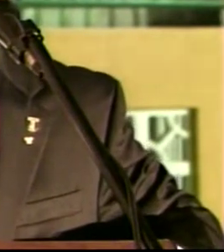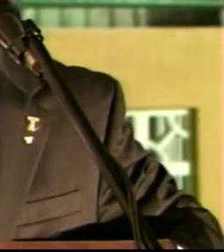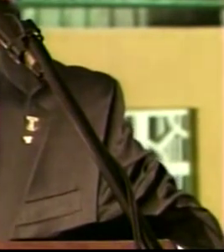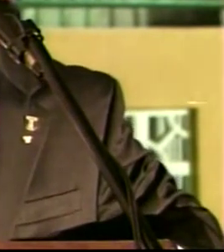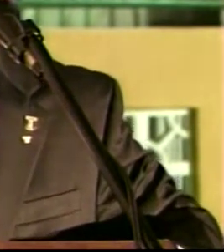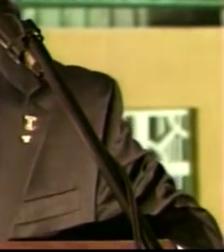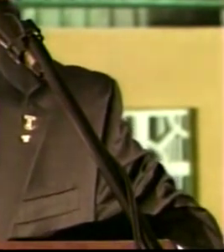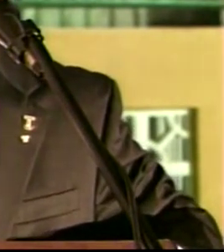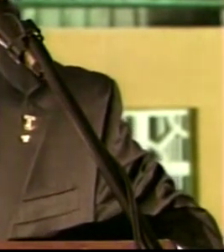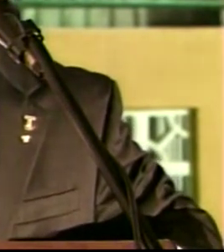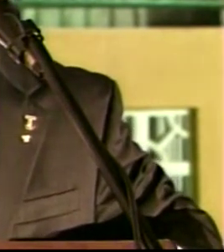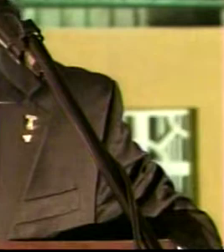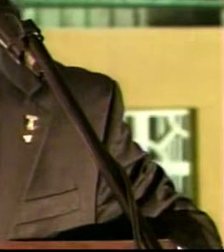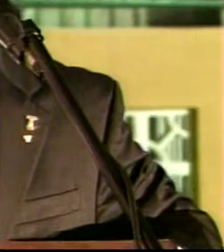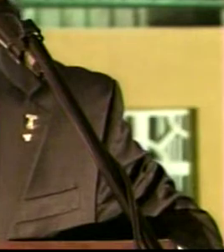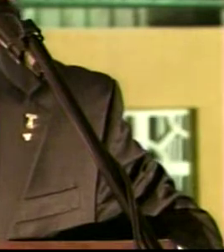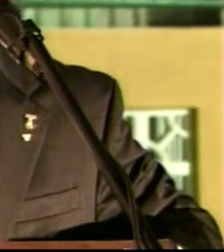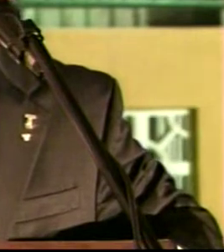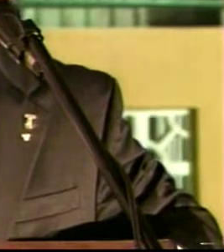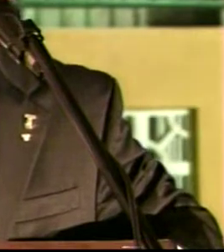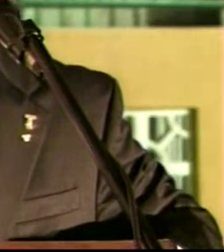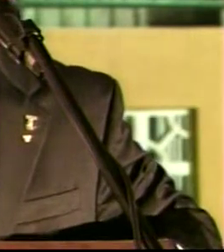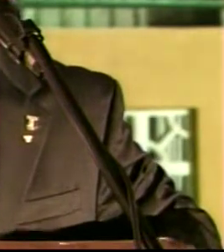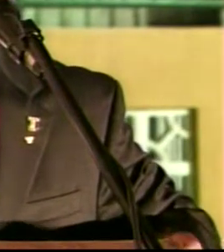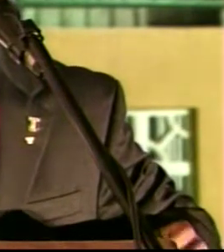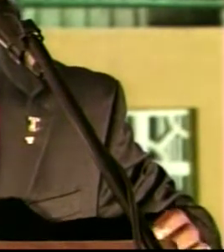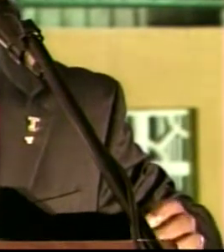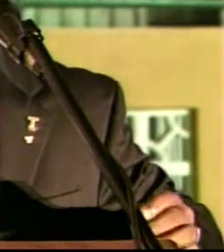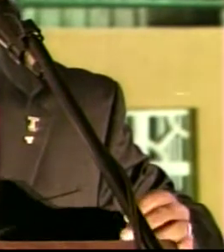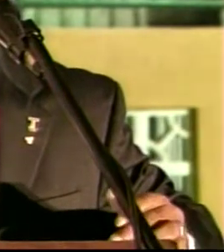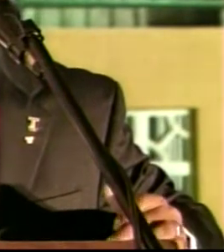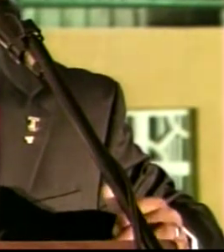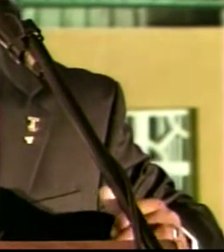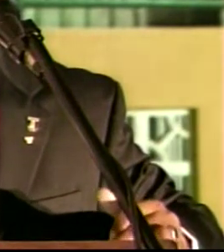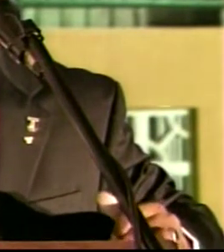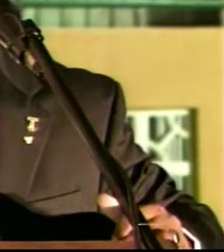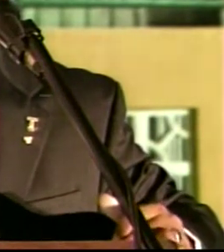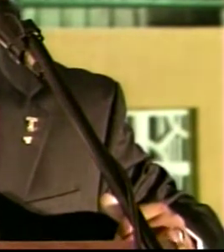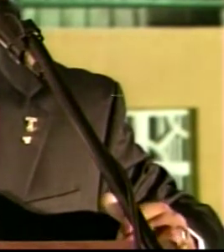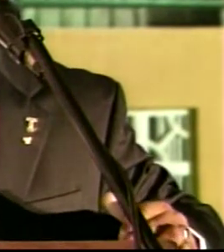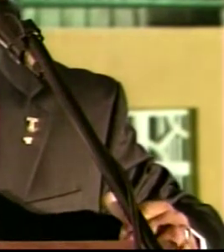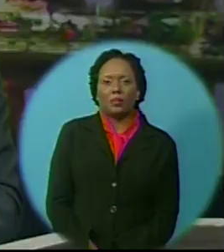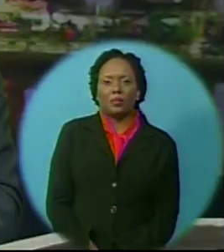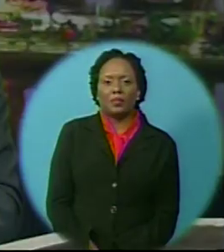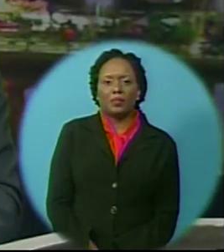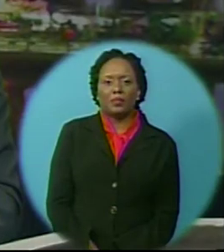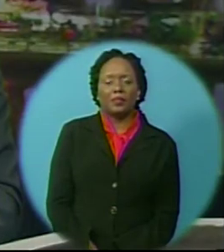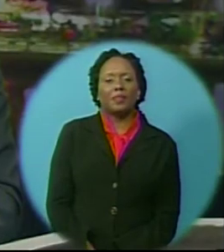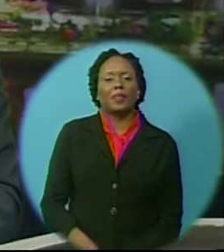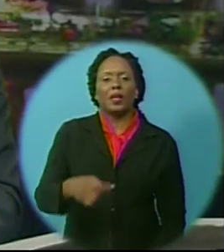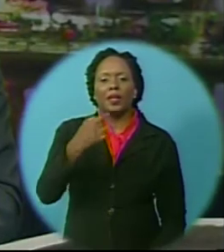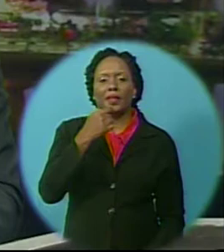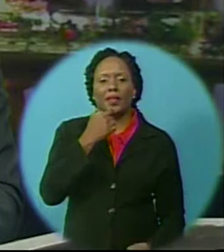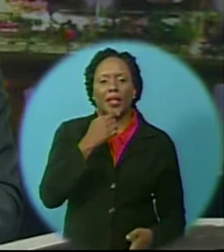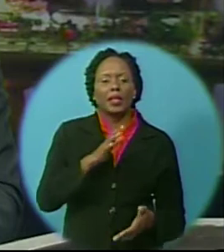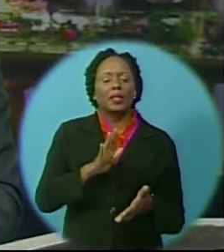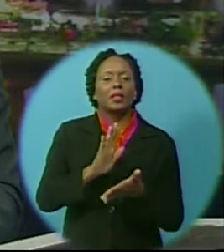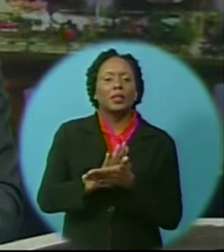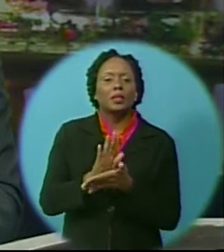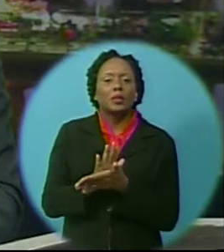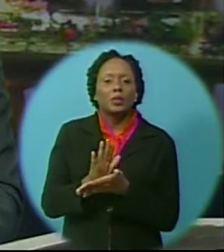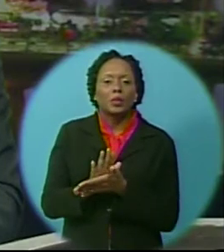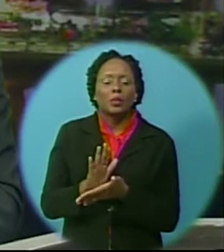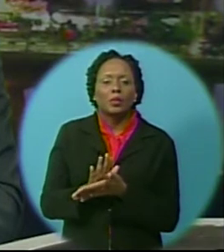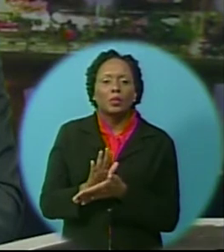and laypersons will come together to develop and to execute work plans. MP Lashley said